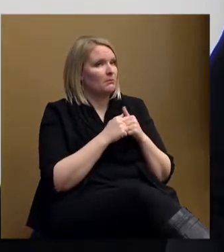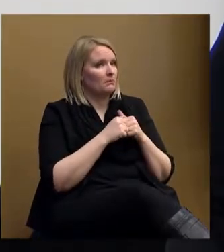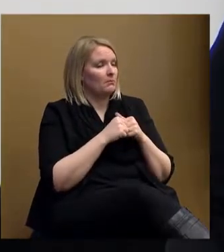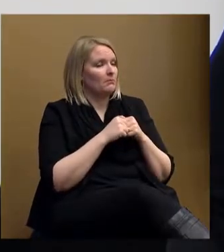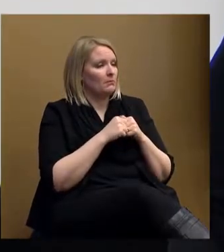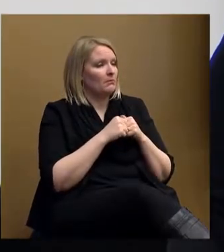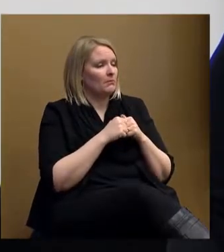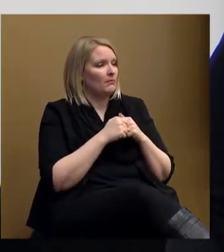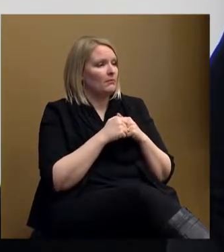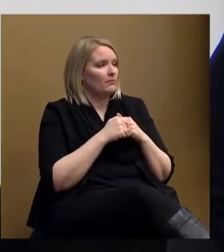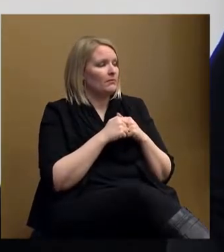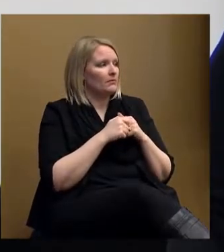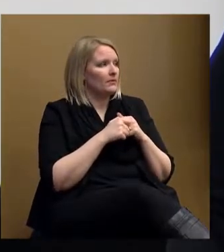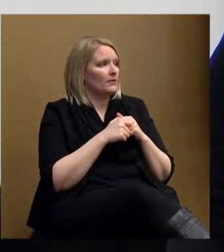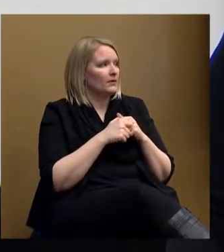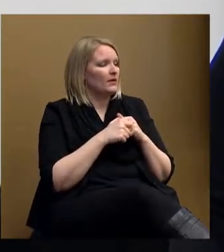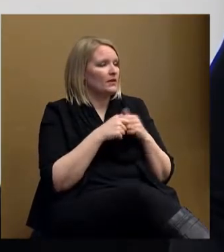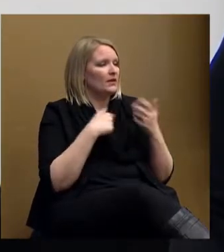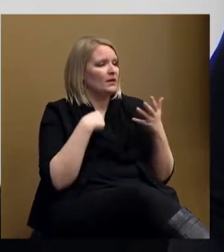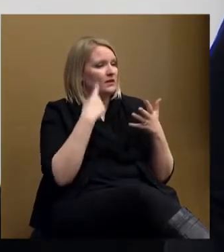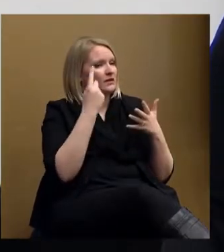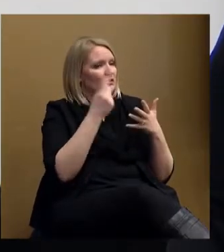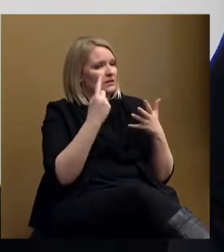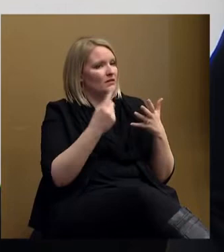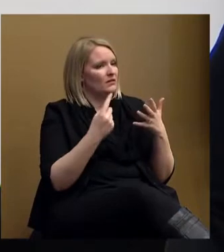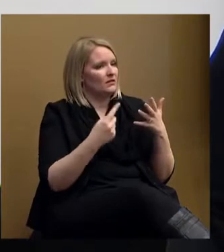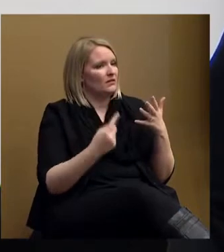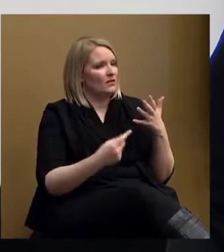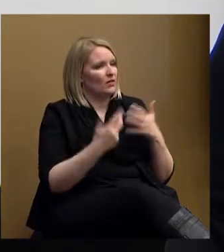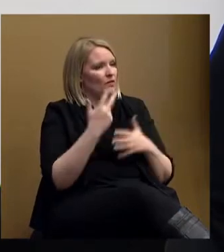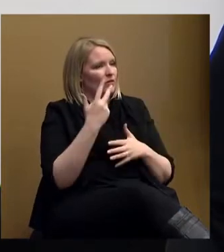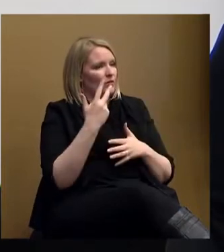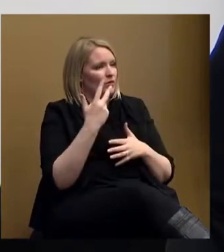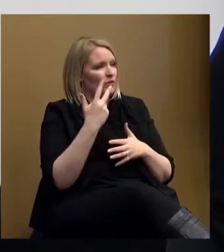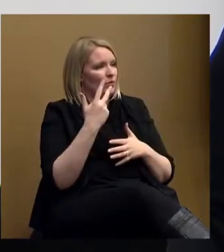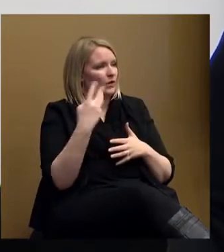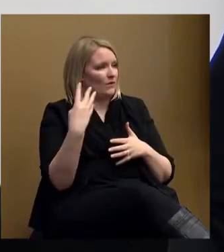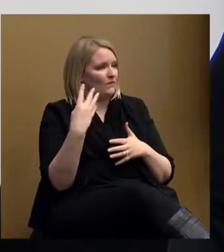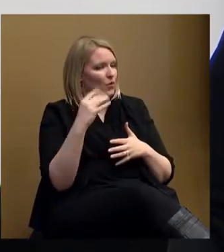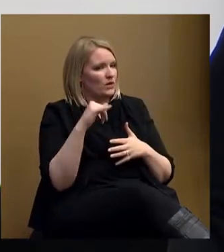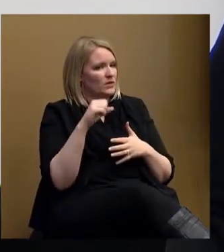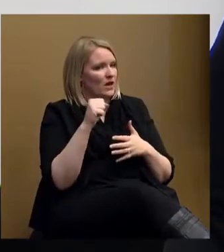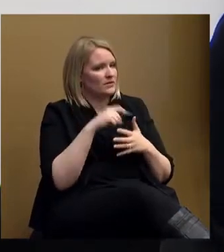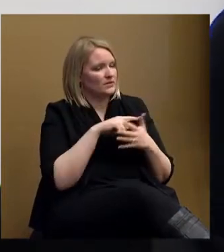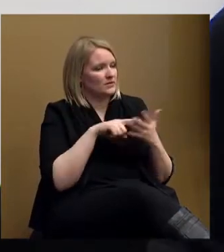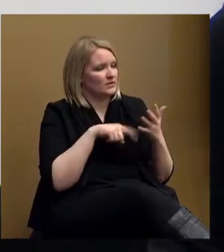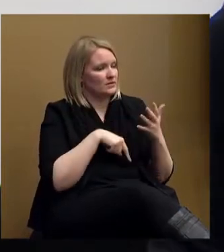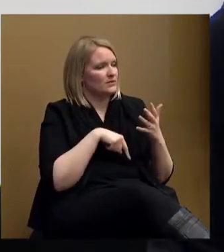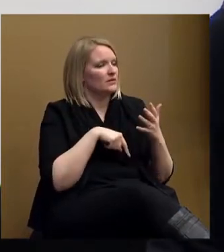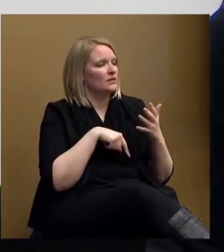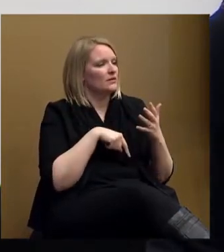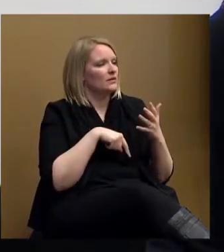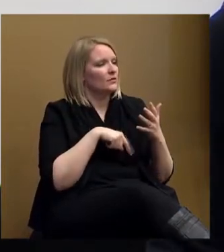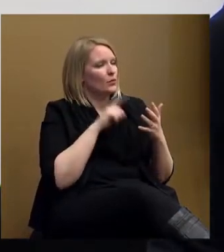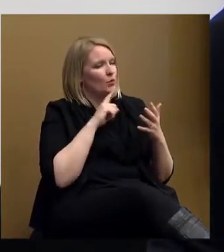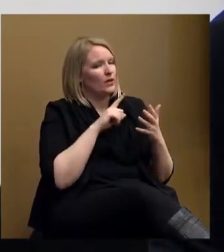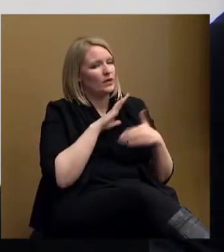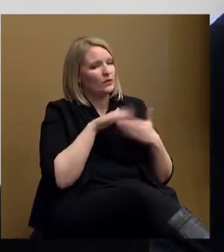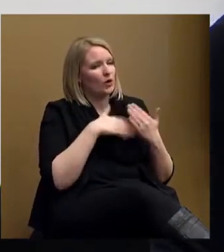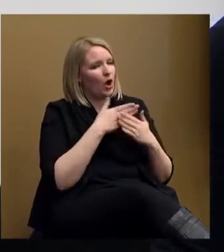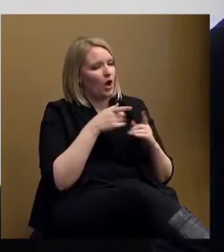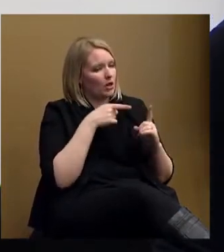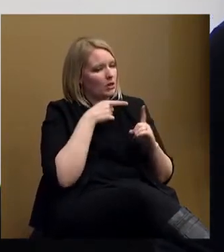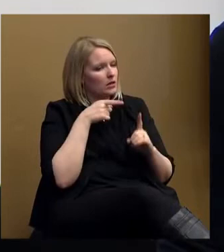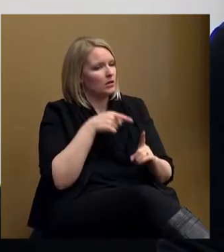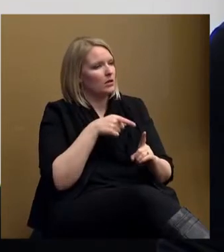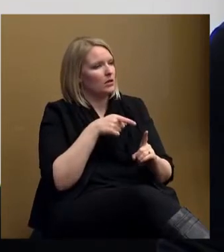So, I mean, he's got probably 3 or 4 yeses there. And really, they're almost all pointing